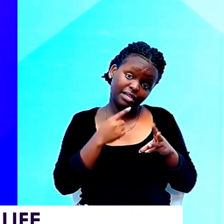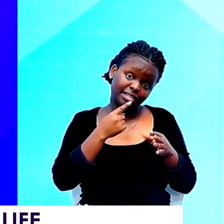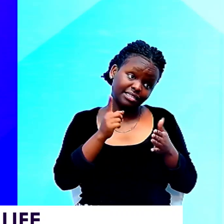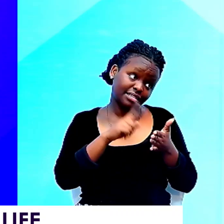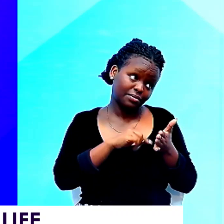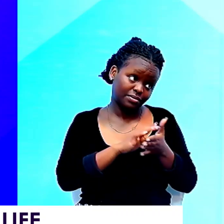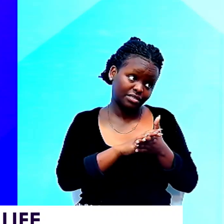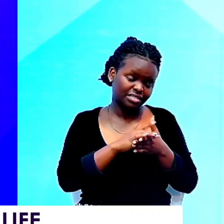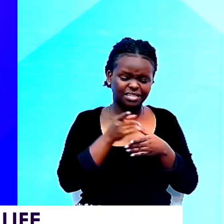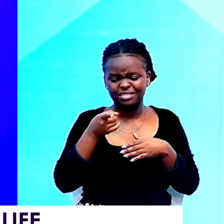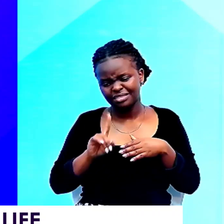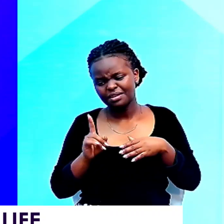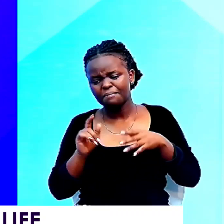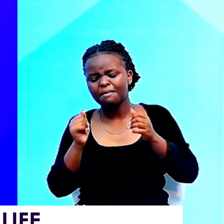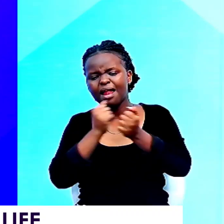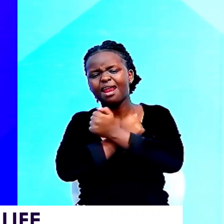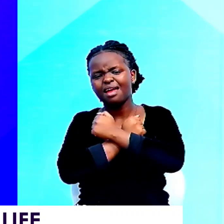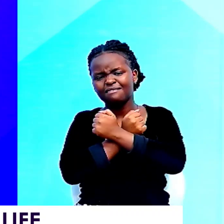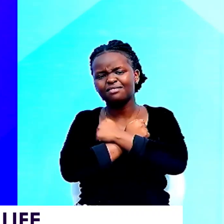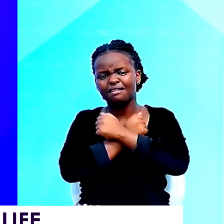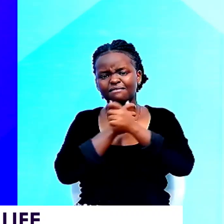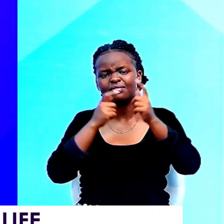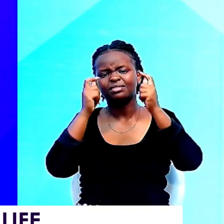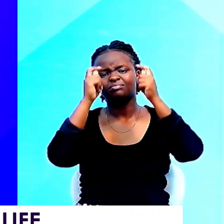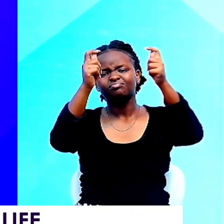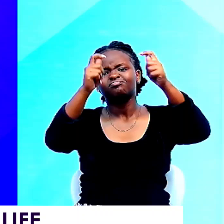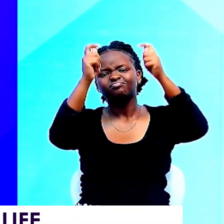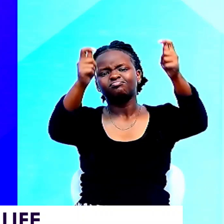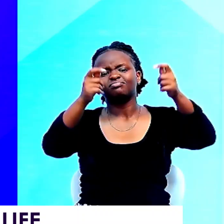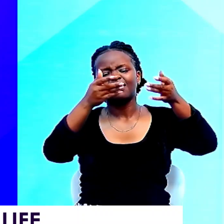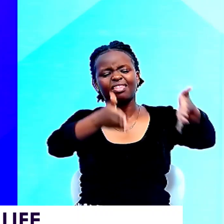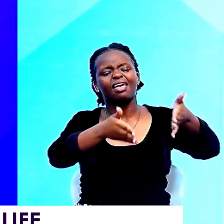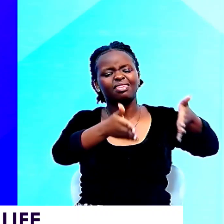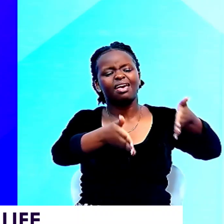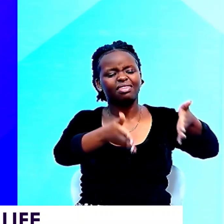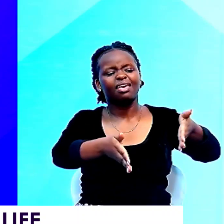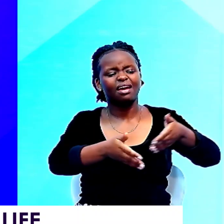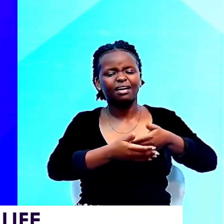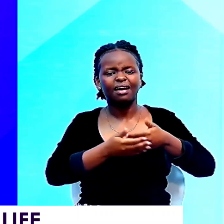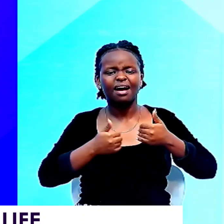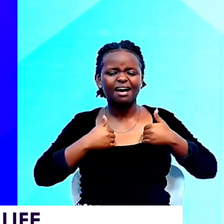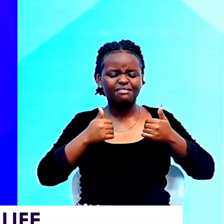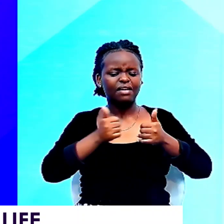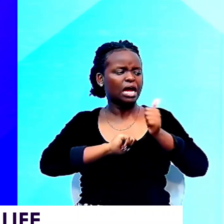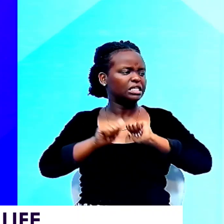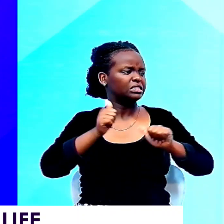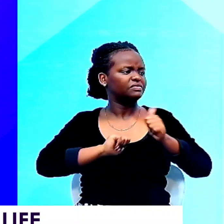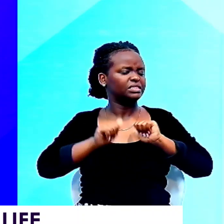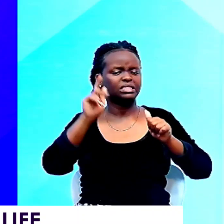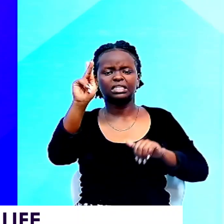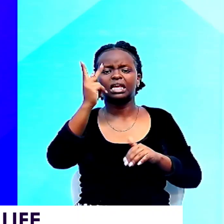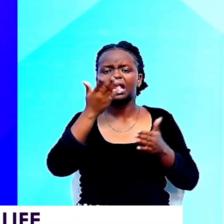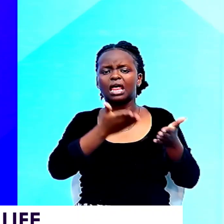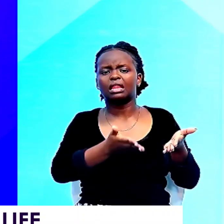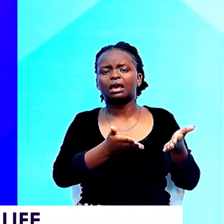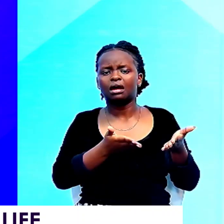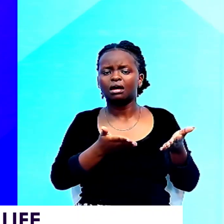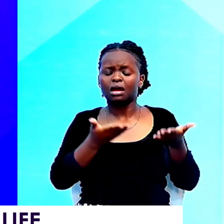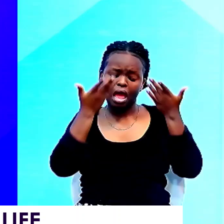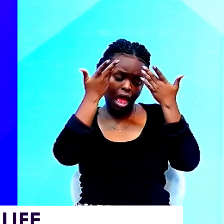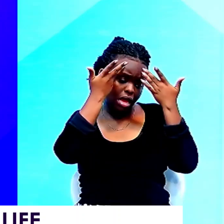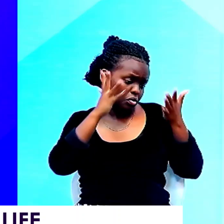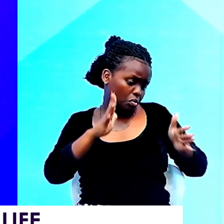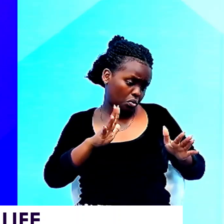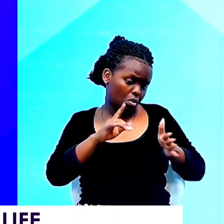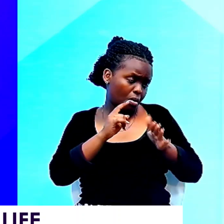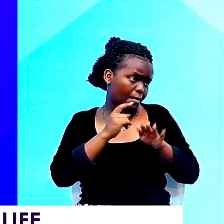huwa wanapenda demonstrations zikue, so that ionekane ni kama there is activity in Kenya. I don't know. But